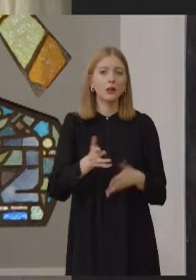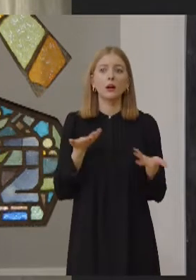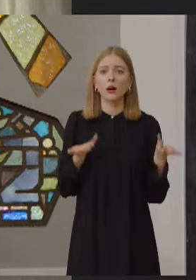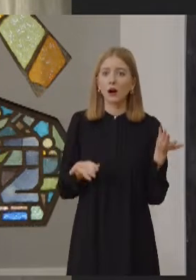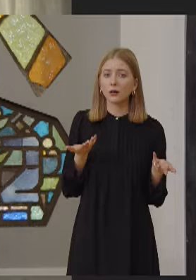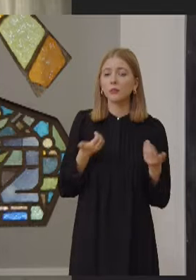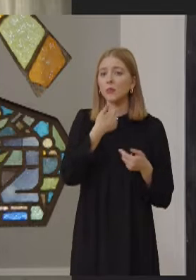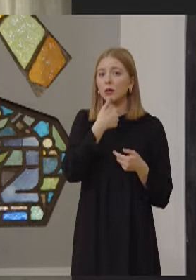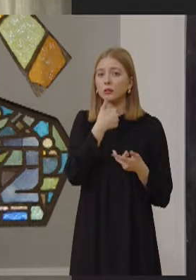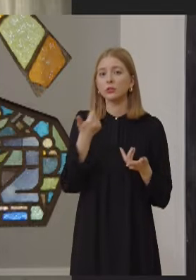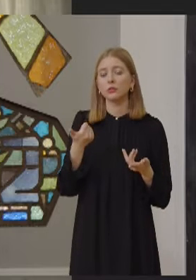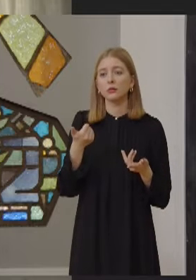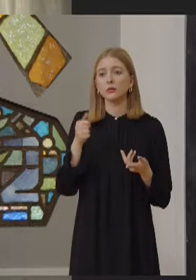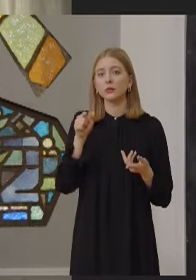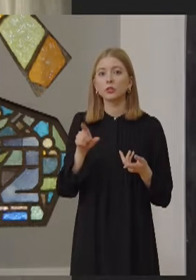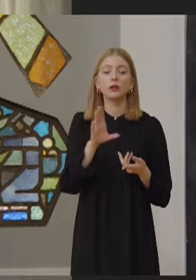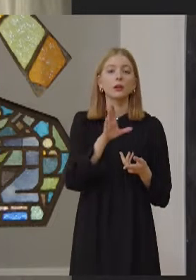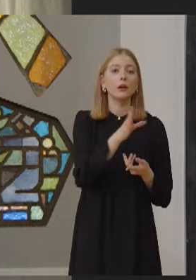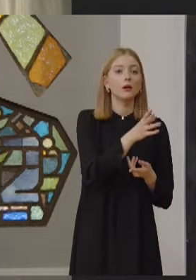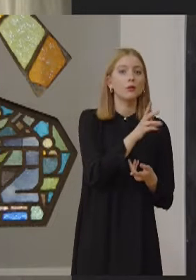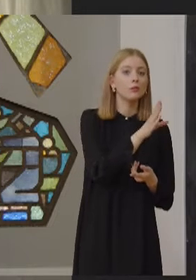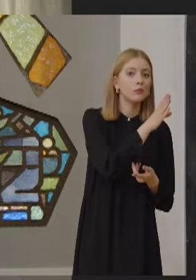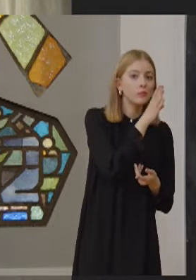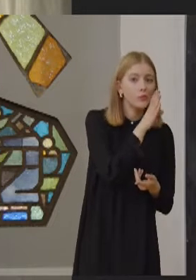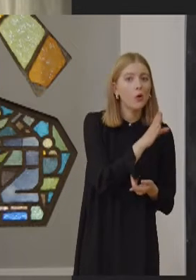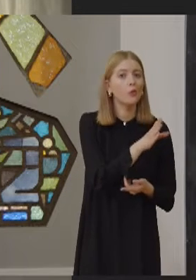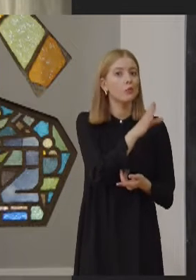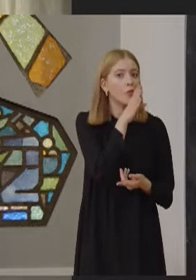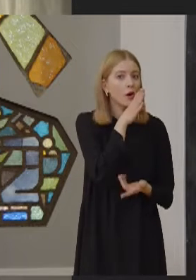of family and that it will